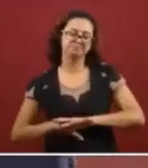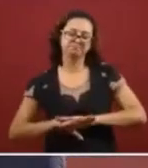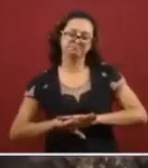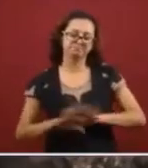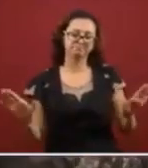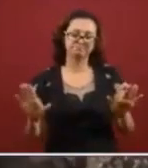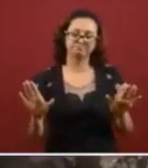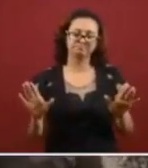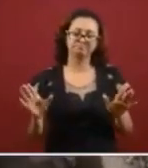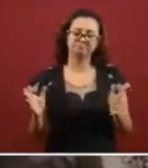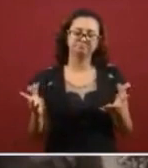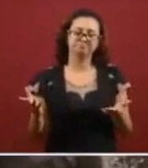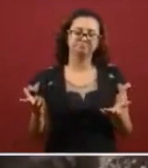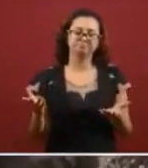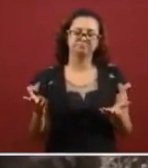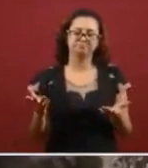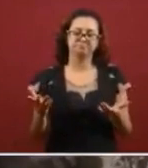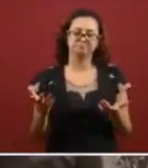will not be able to,